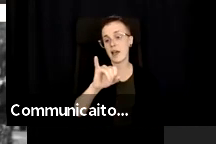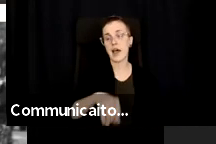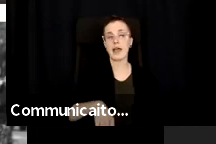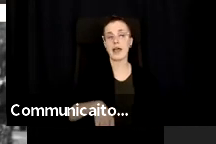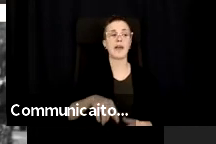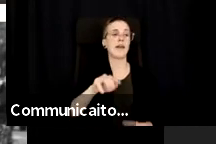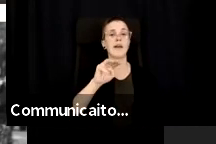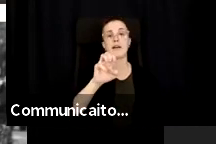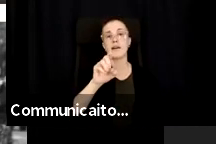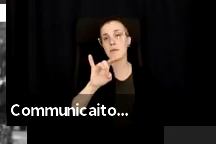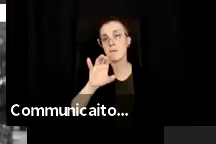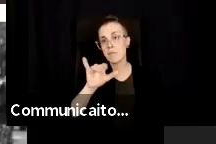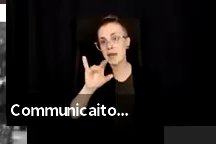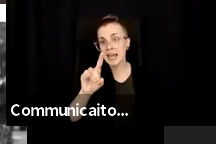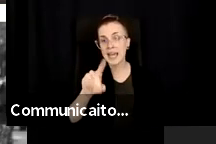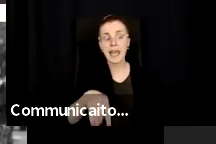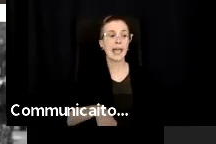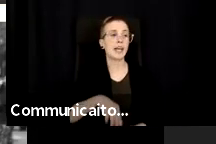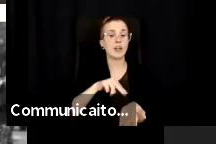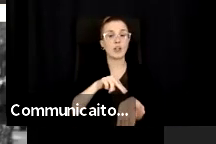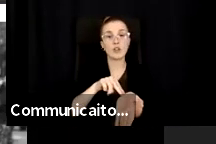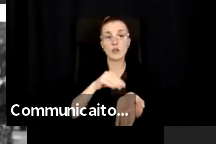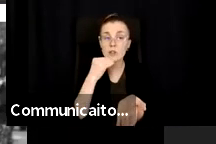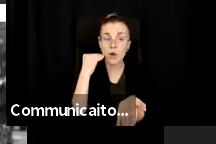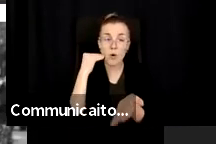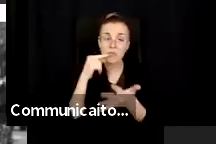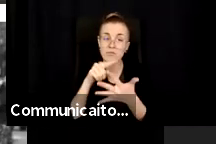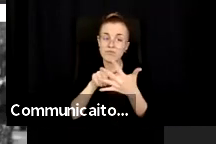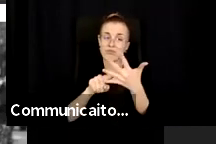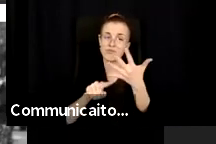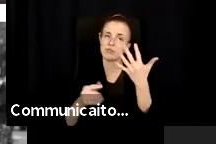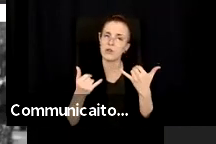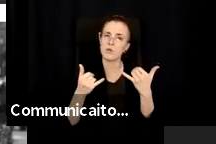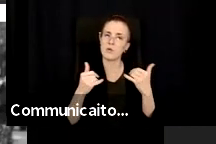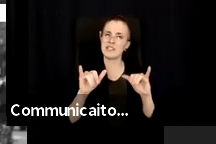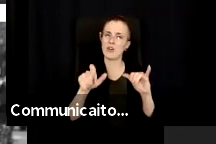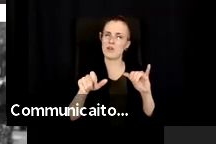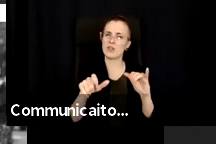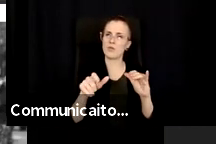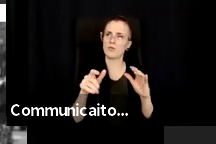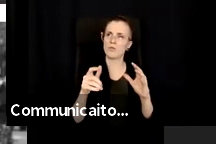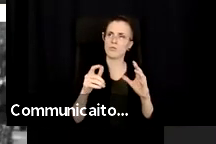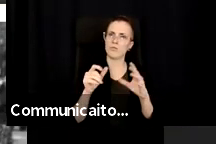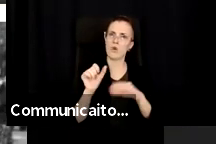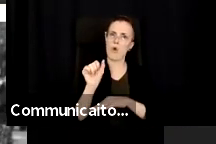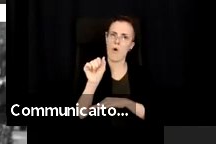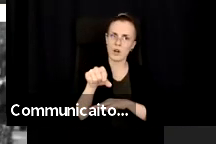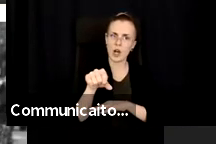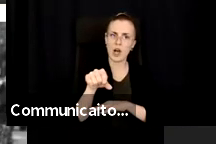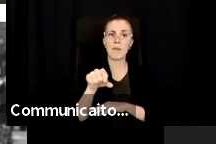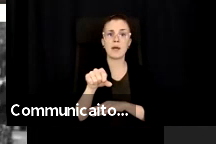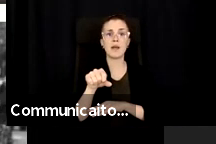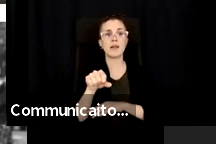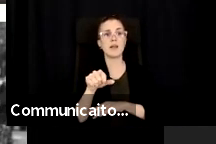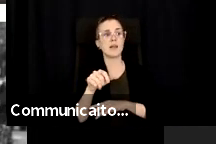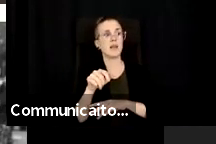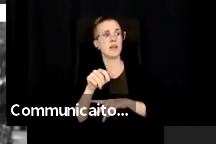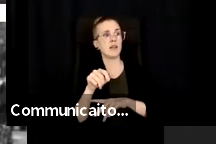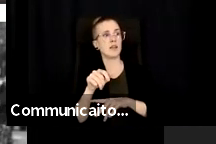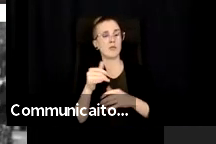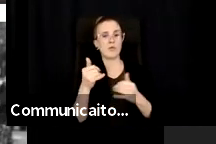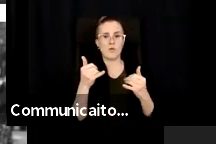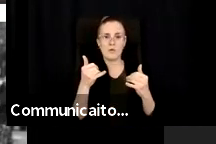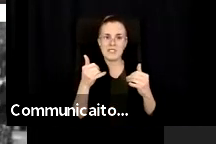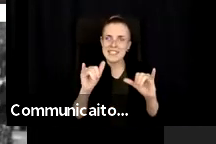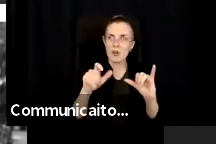homes, things like that. We still have to overcome. Attendants still need to have higher wages. And so